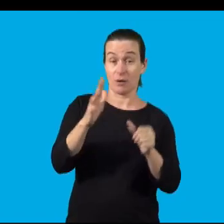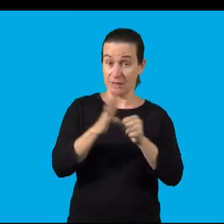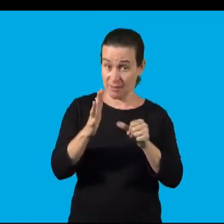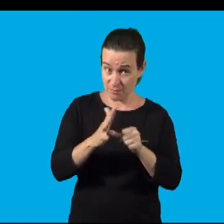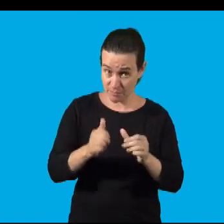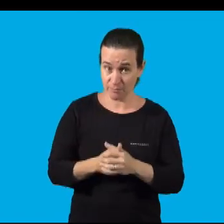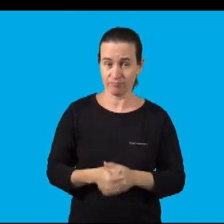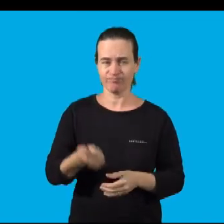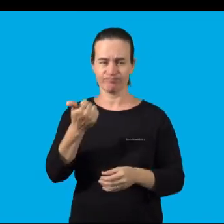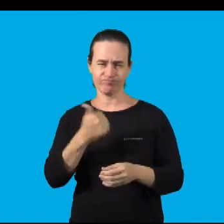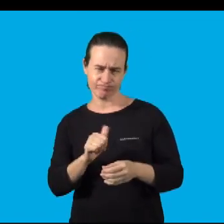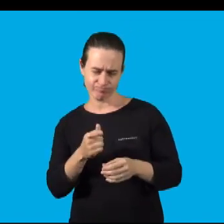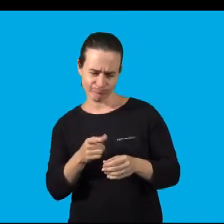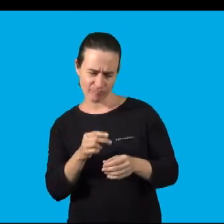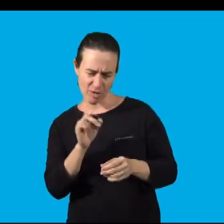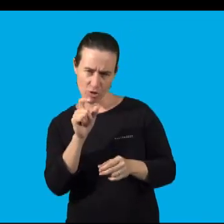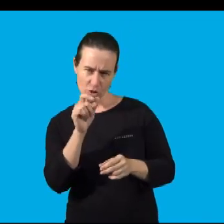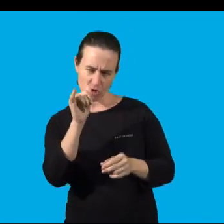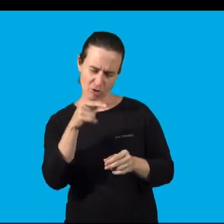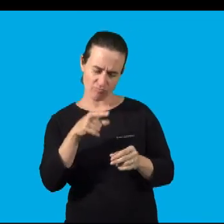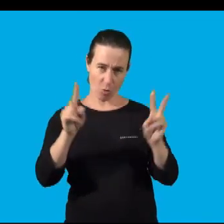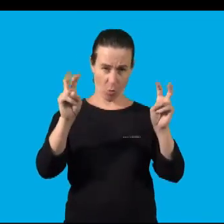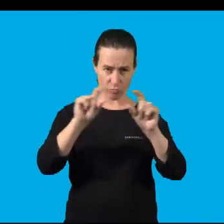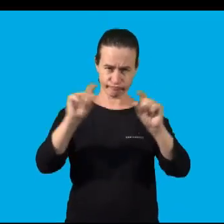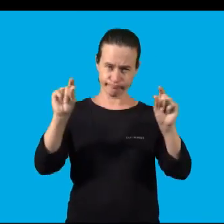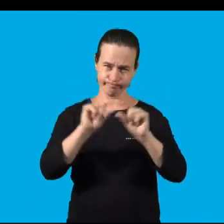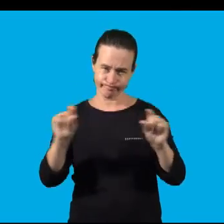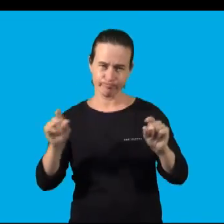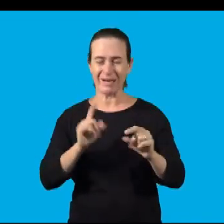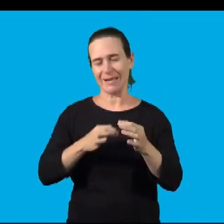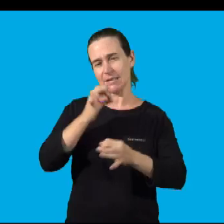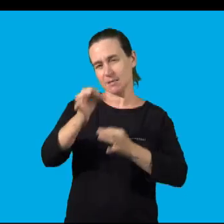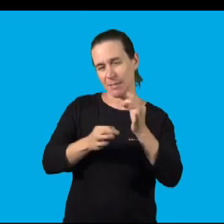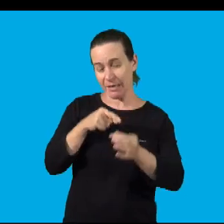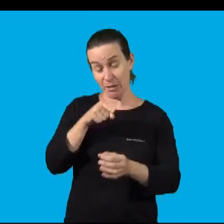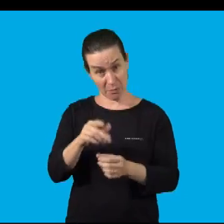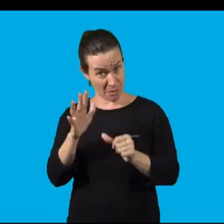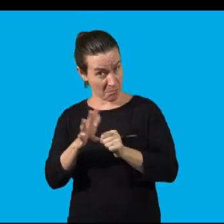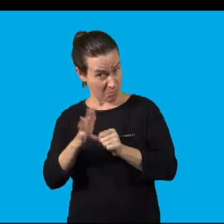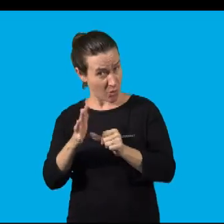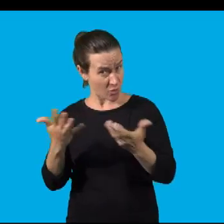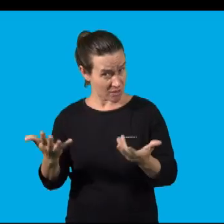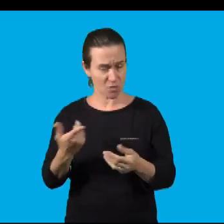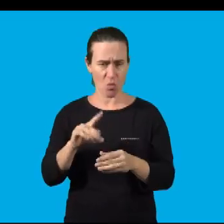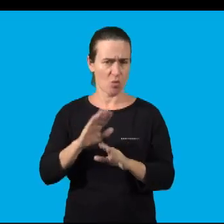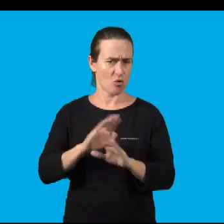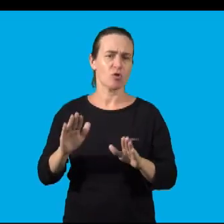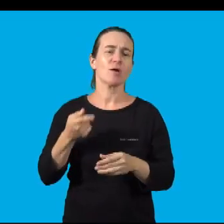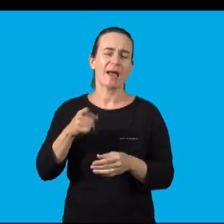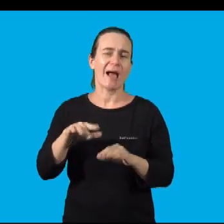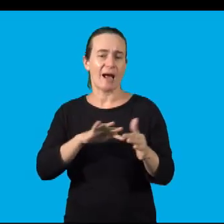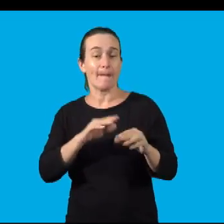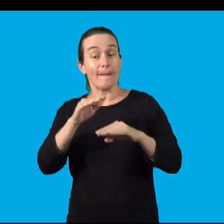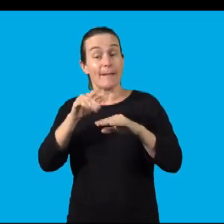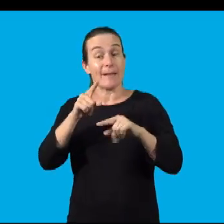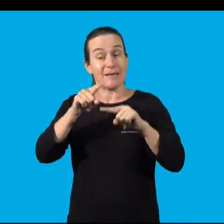the significance. Examine the quoted lines or statement and then explain its importance in your